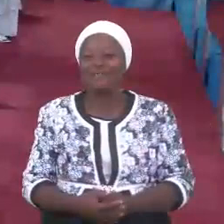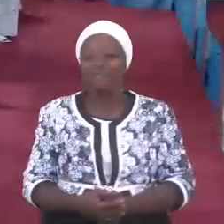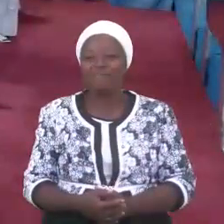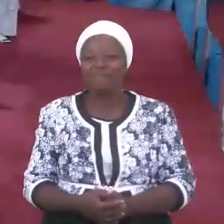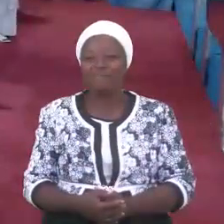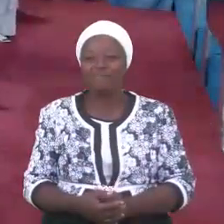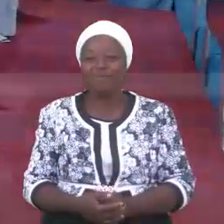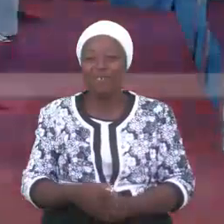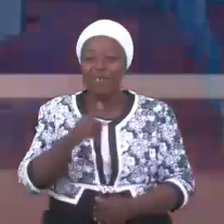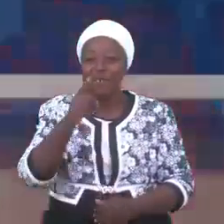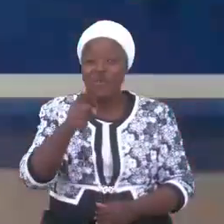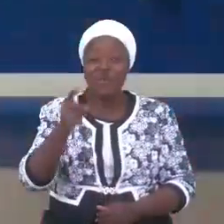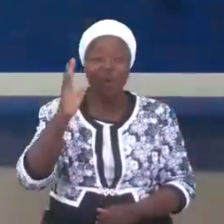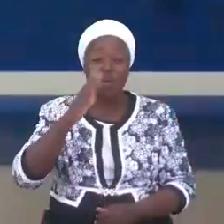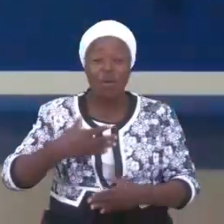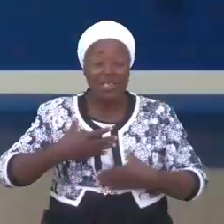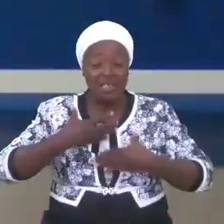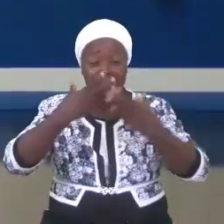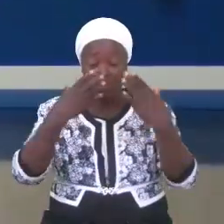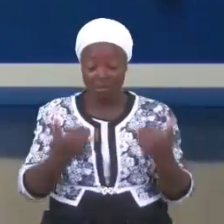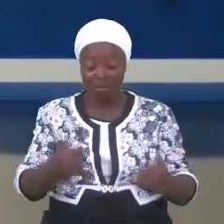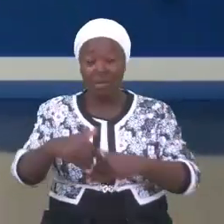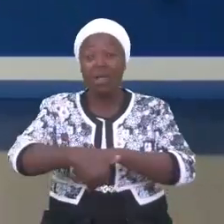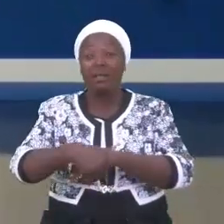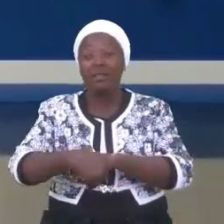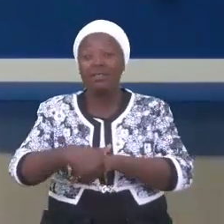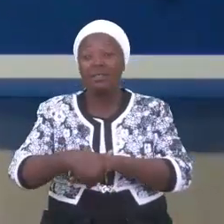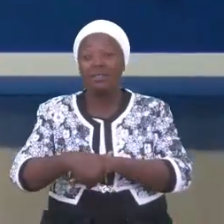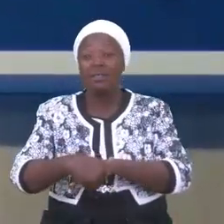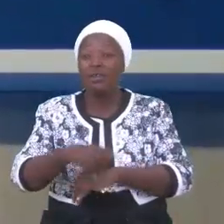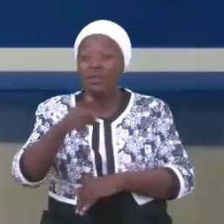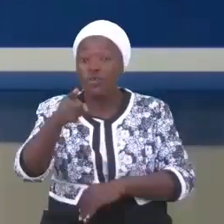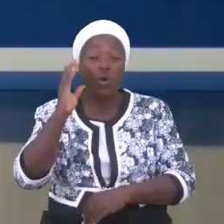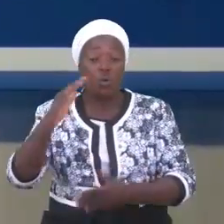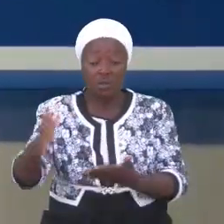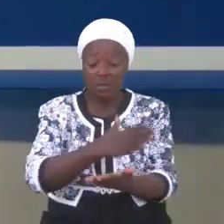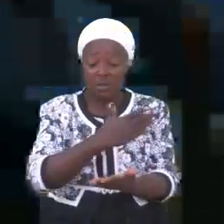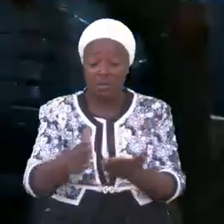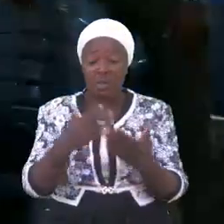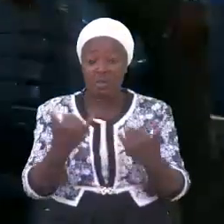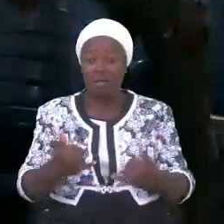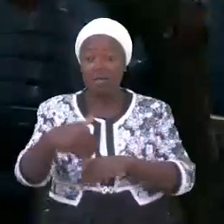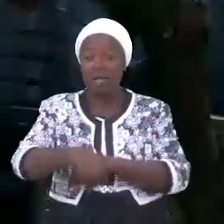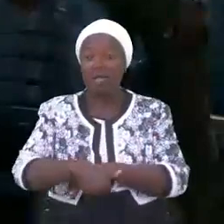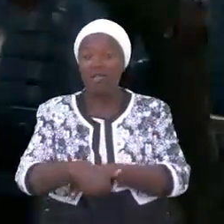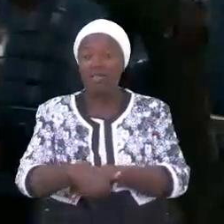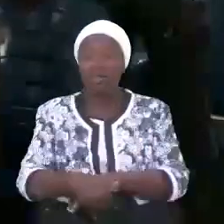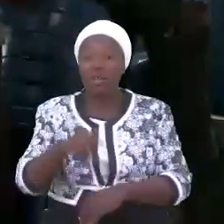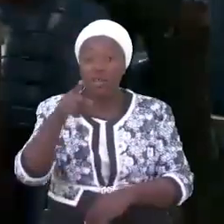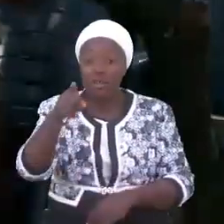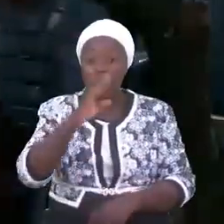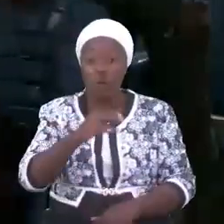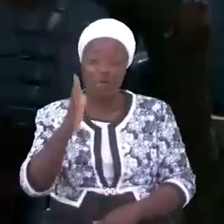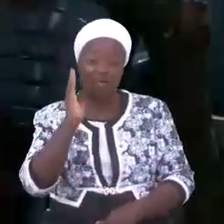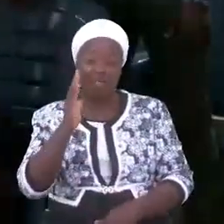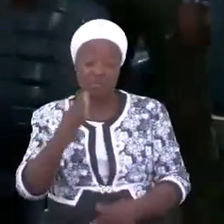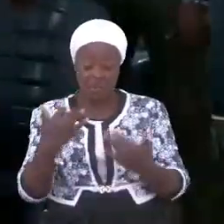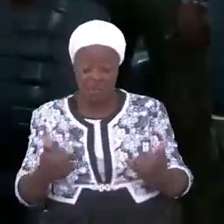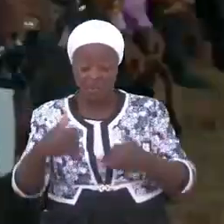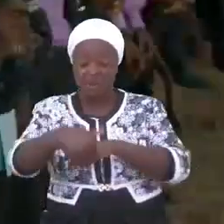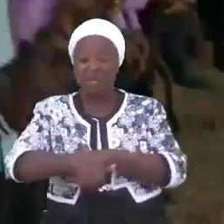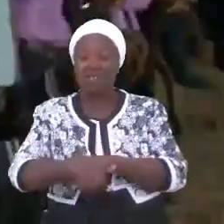You will shout tonight. Yes. You will sing tonight. Yes. You will testify